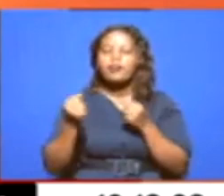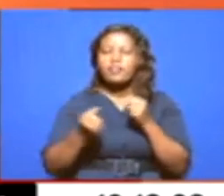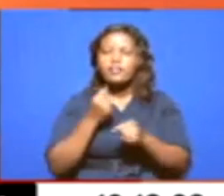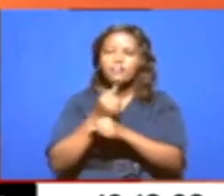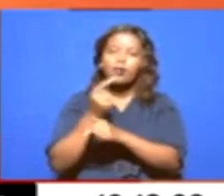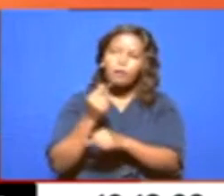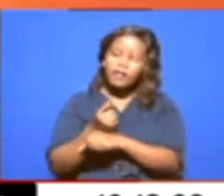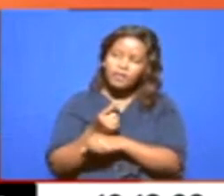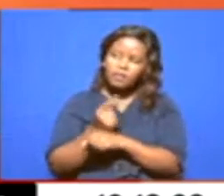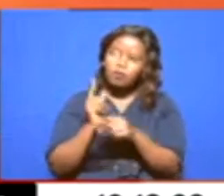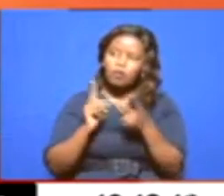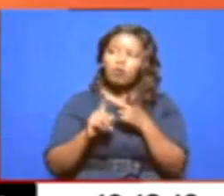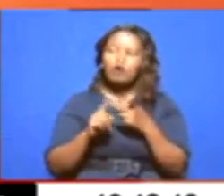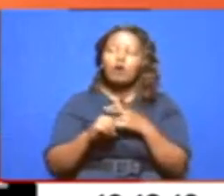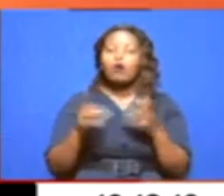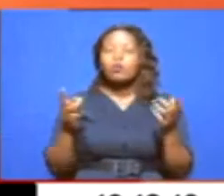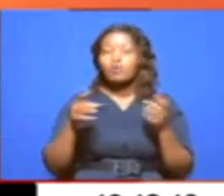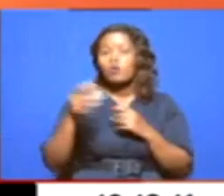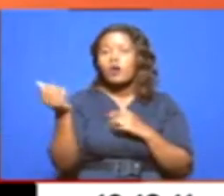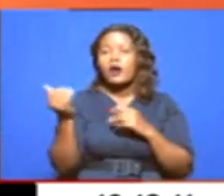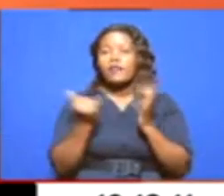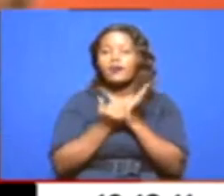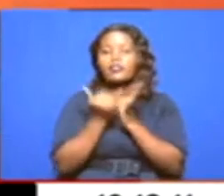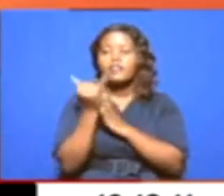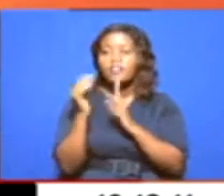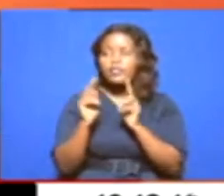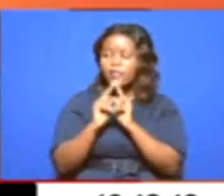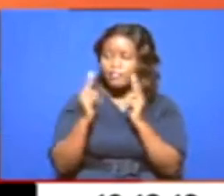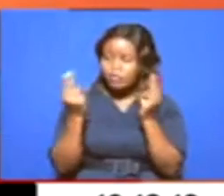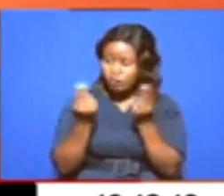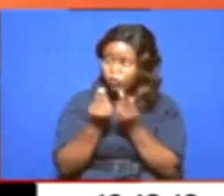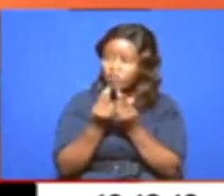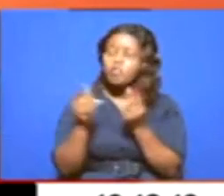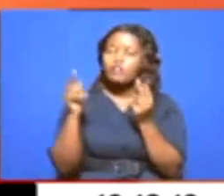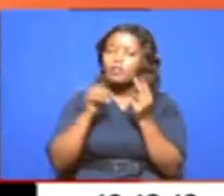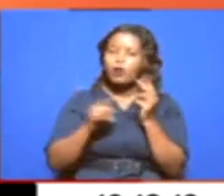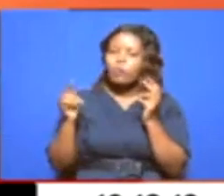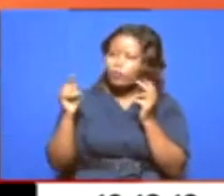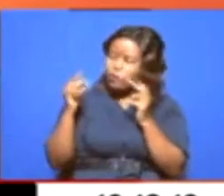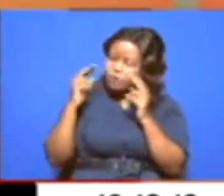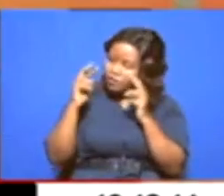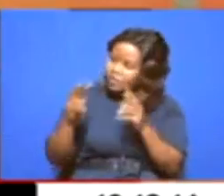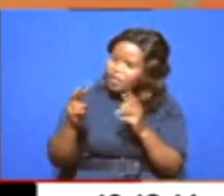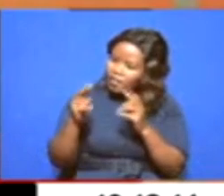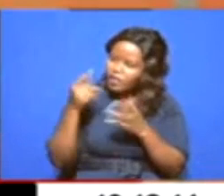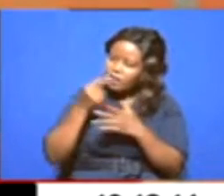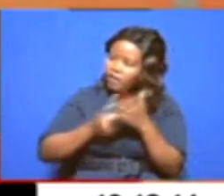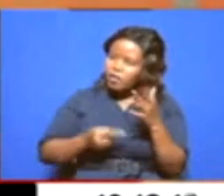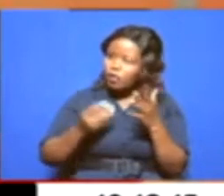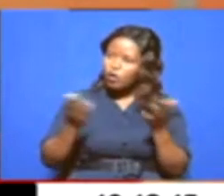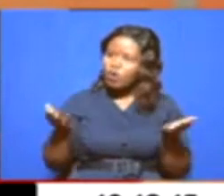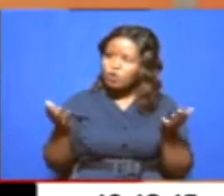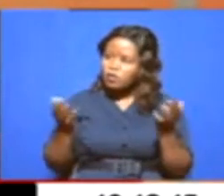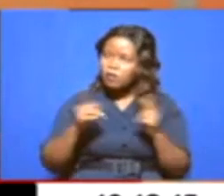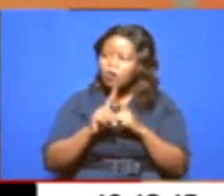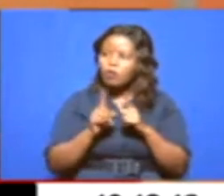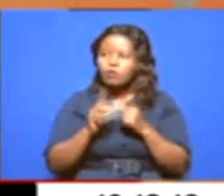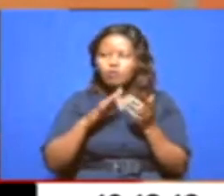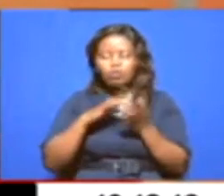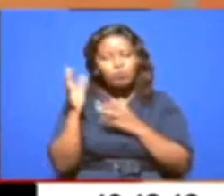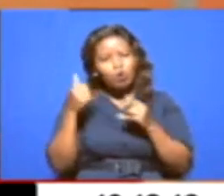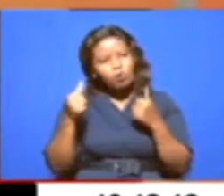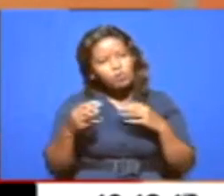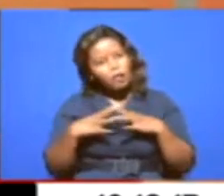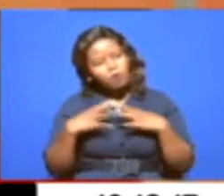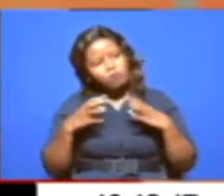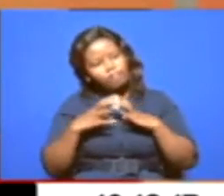Athletics Integrity Unit, I know, will also be here to check the course integrity, isn't it? because we expanded that. AIU is always here.